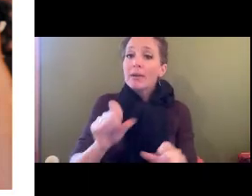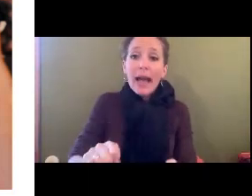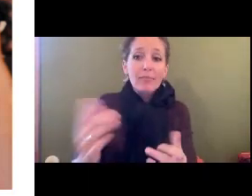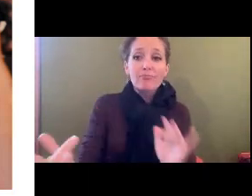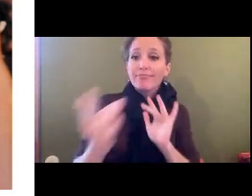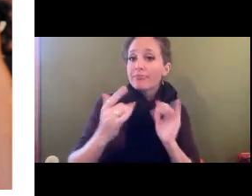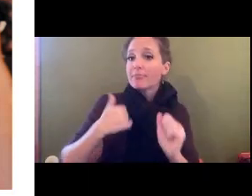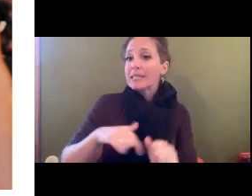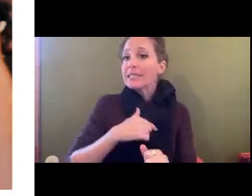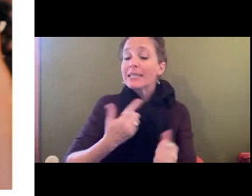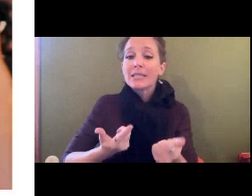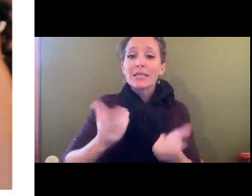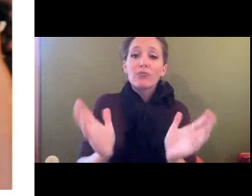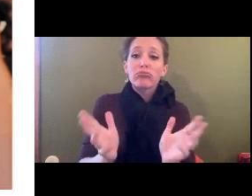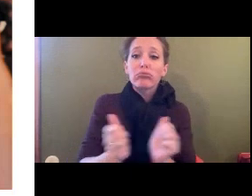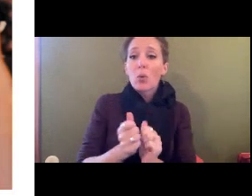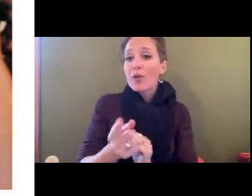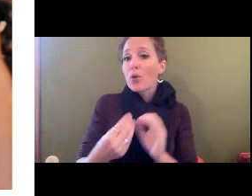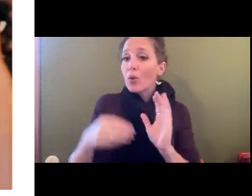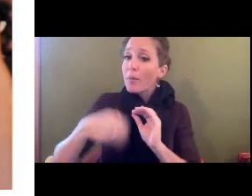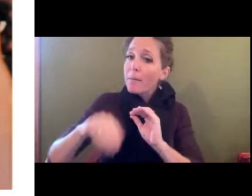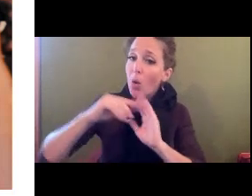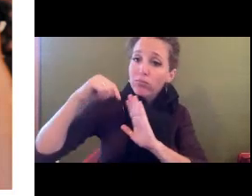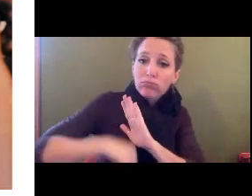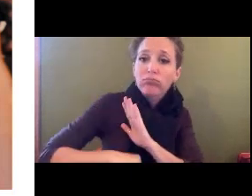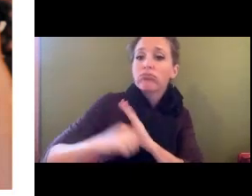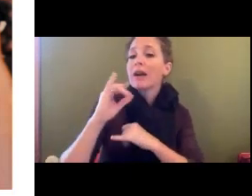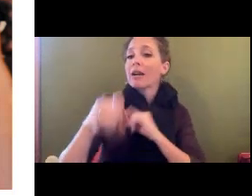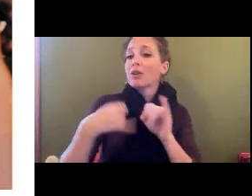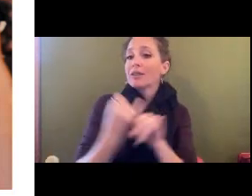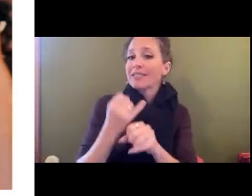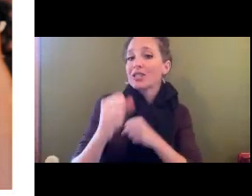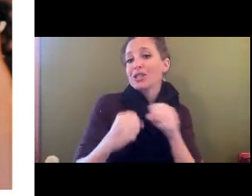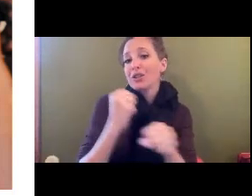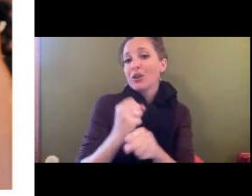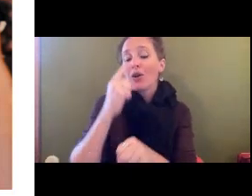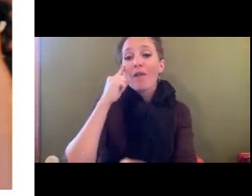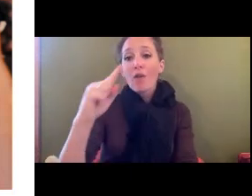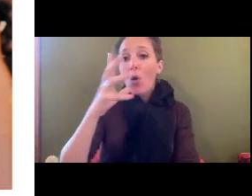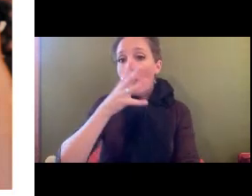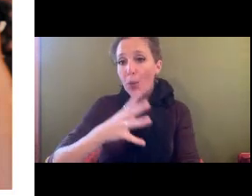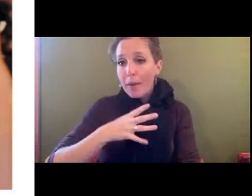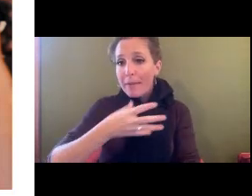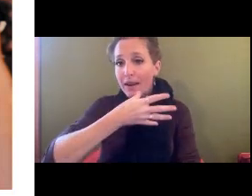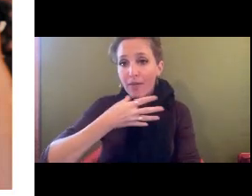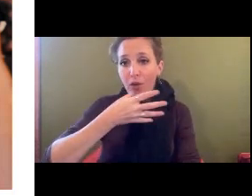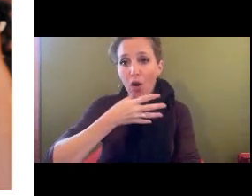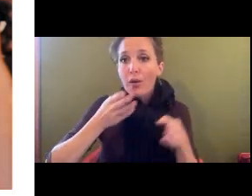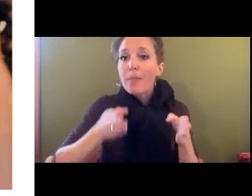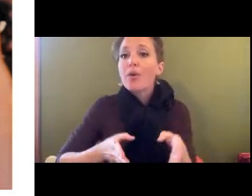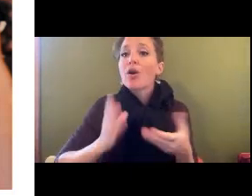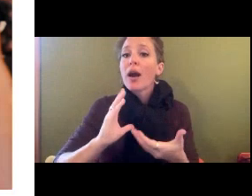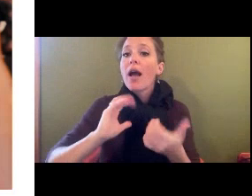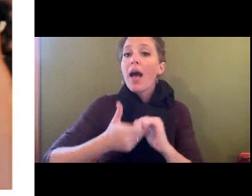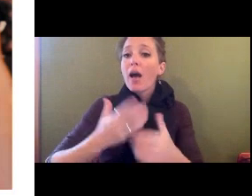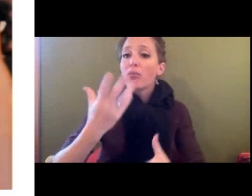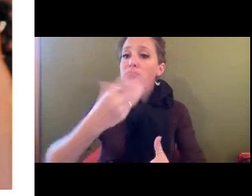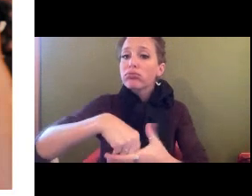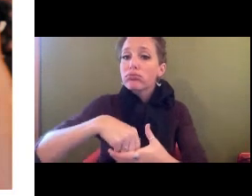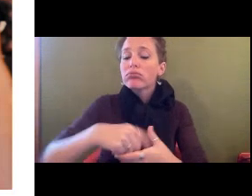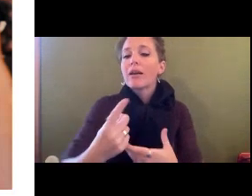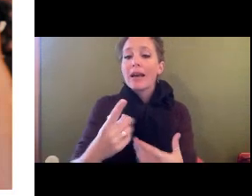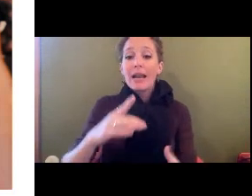happy to talk to you more about the International Year of the Women Farmer and how to get involved. And I'm also available to take questions